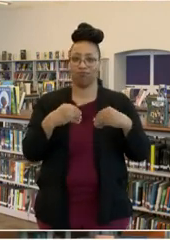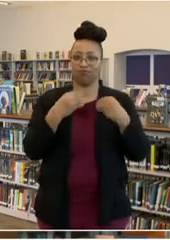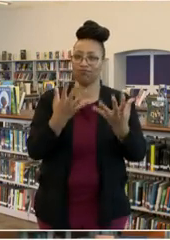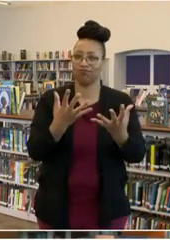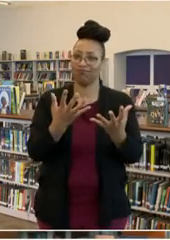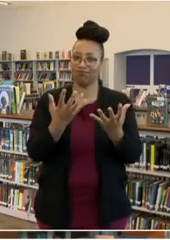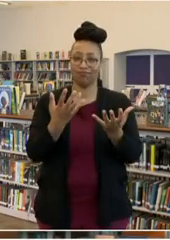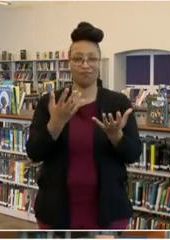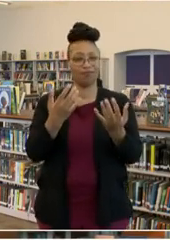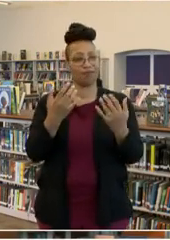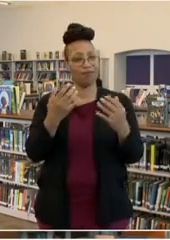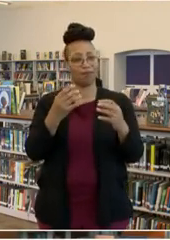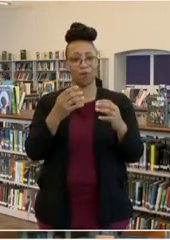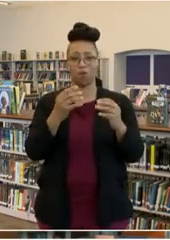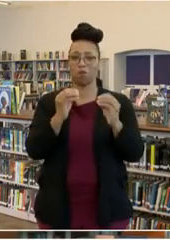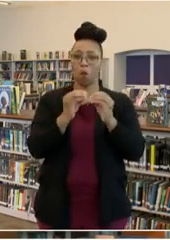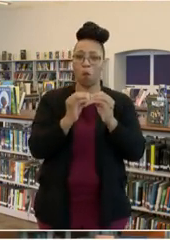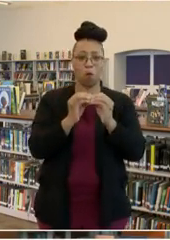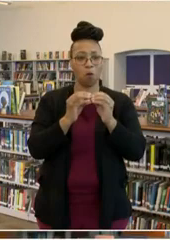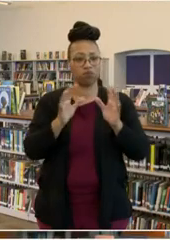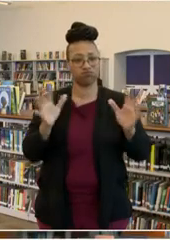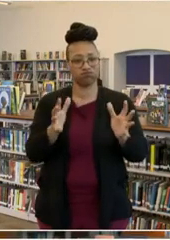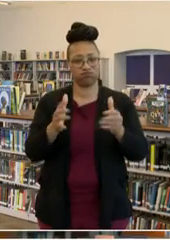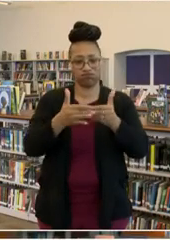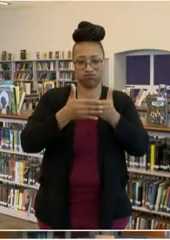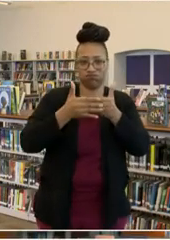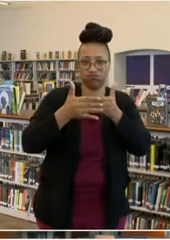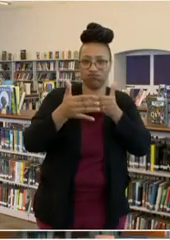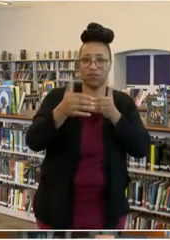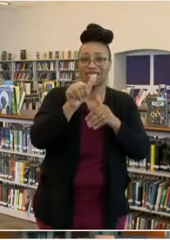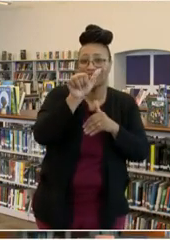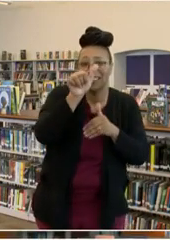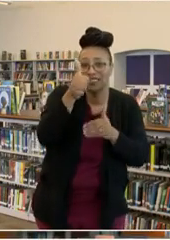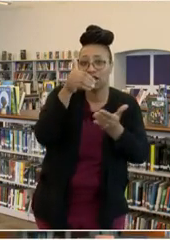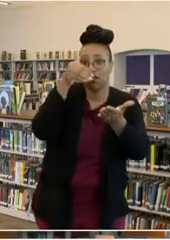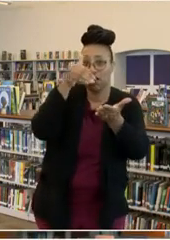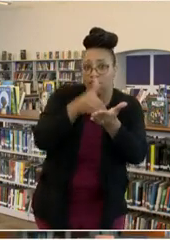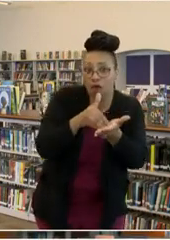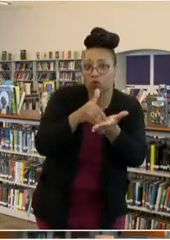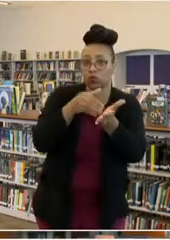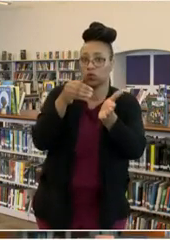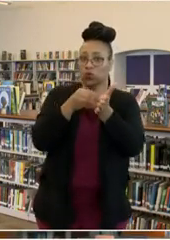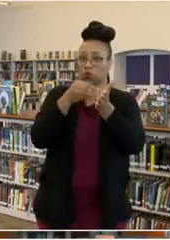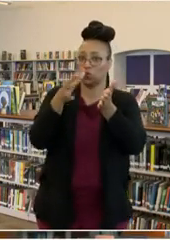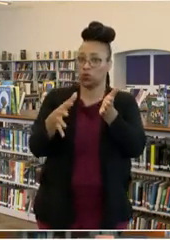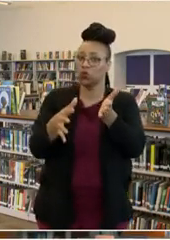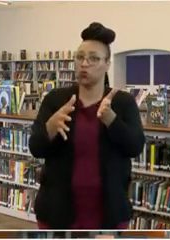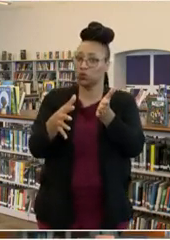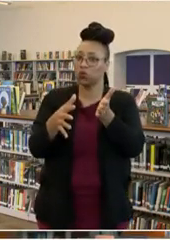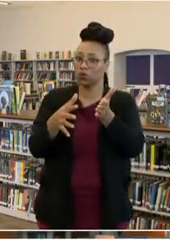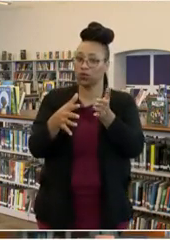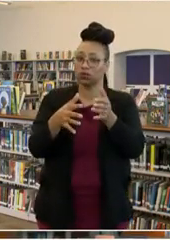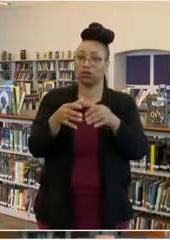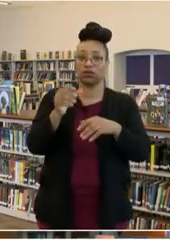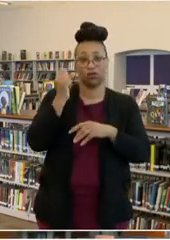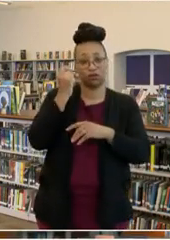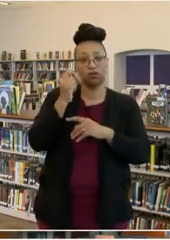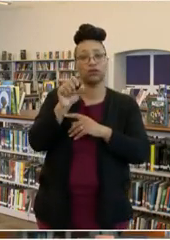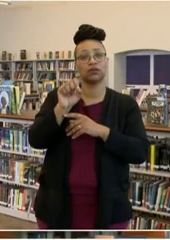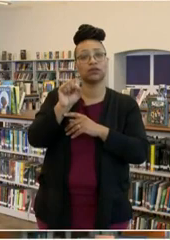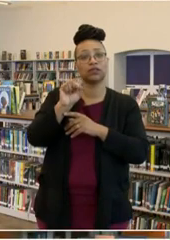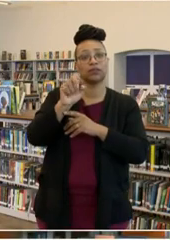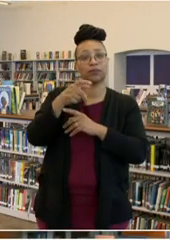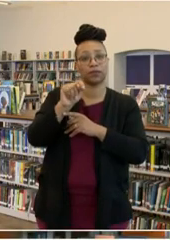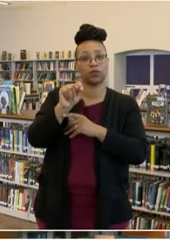of 2024. Mayor, once again, thank you so much for your commitment. We as the public education